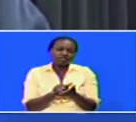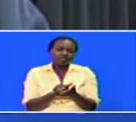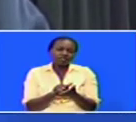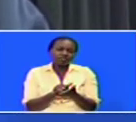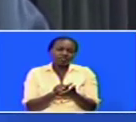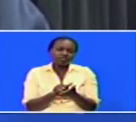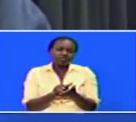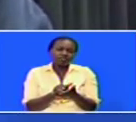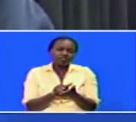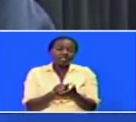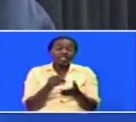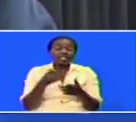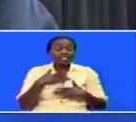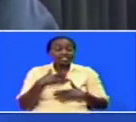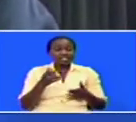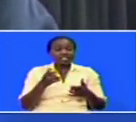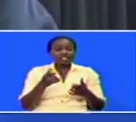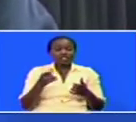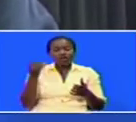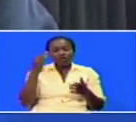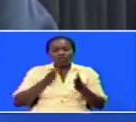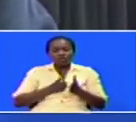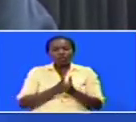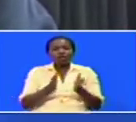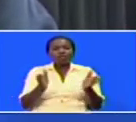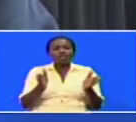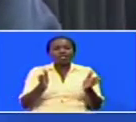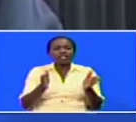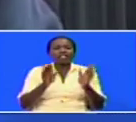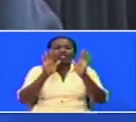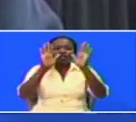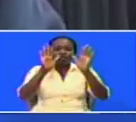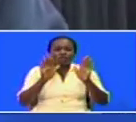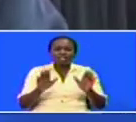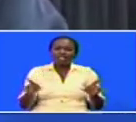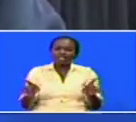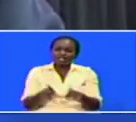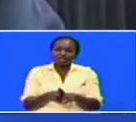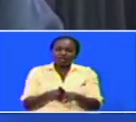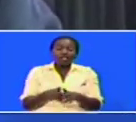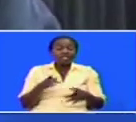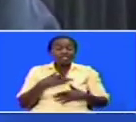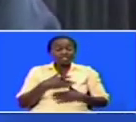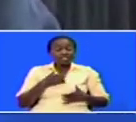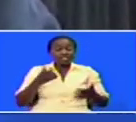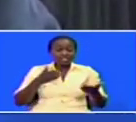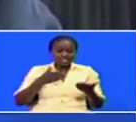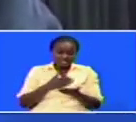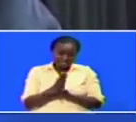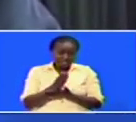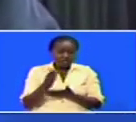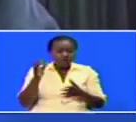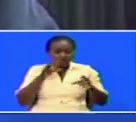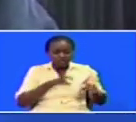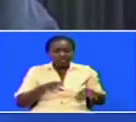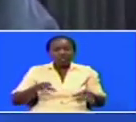the interests of the general public are as important as the interests of the individual. The rights of the suffering